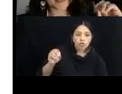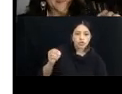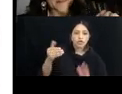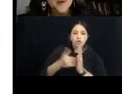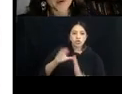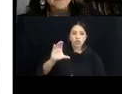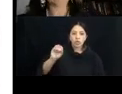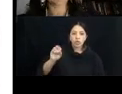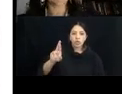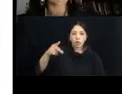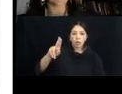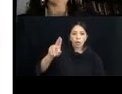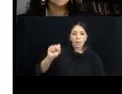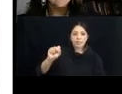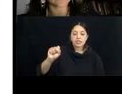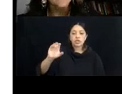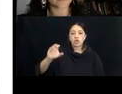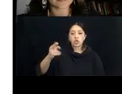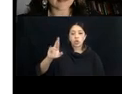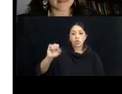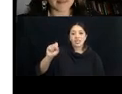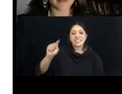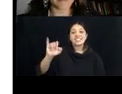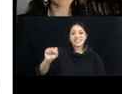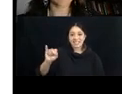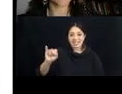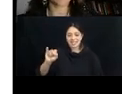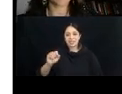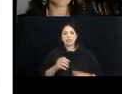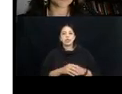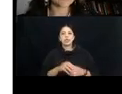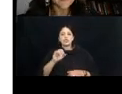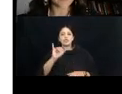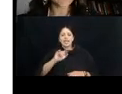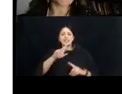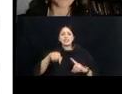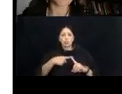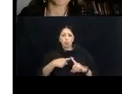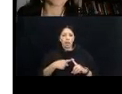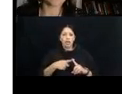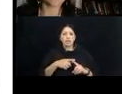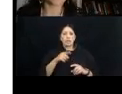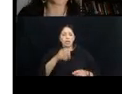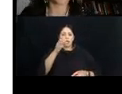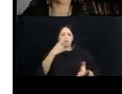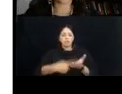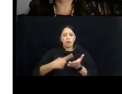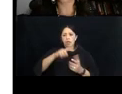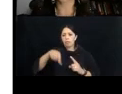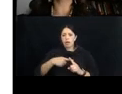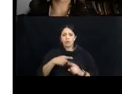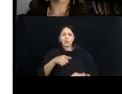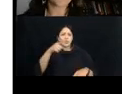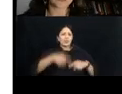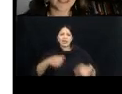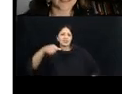the Supreme Court decision saying that it's against the 14th Amendment to deny the rights of these individuals. And so then that's